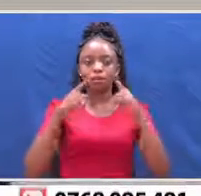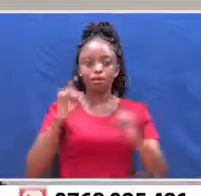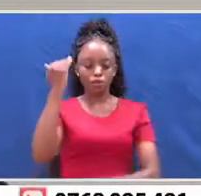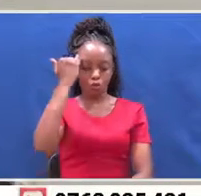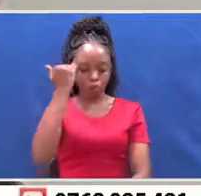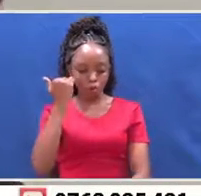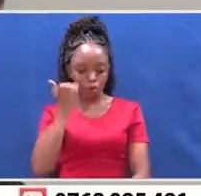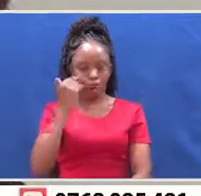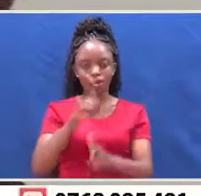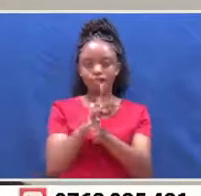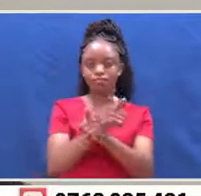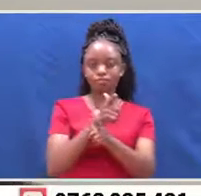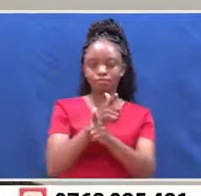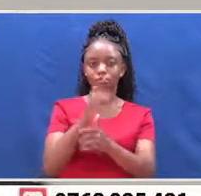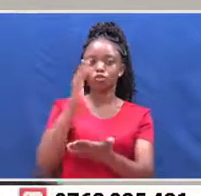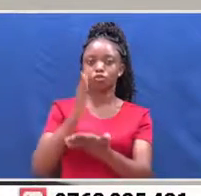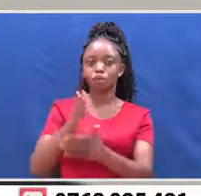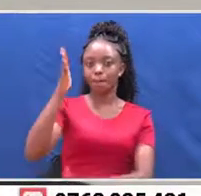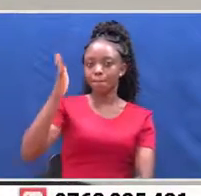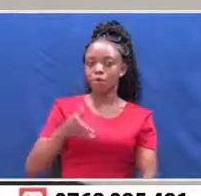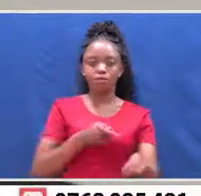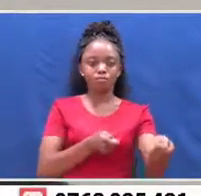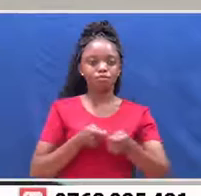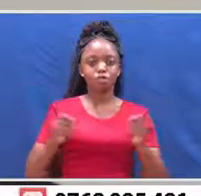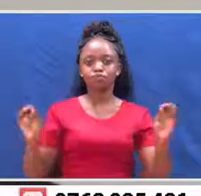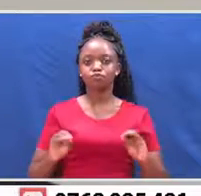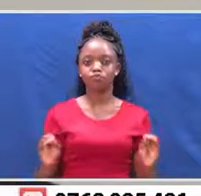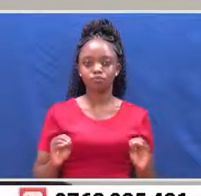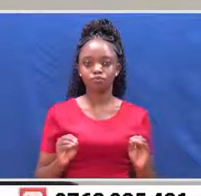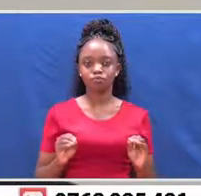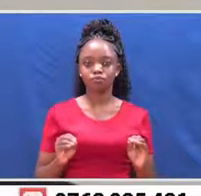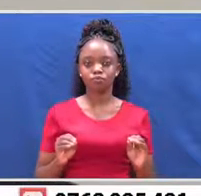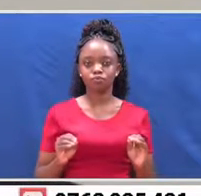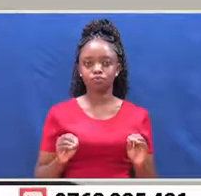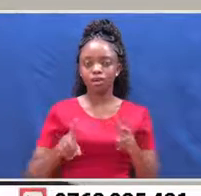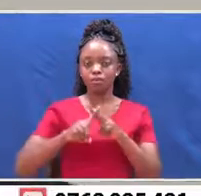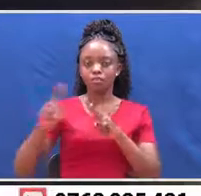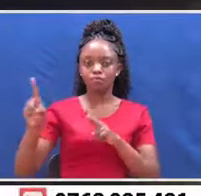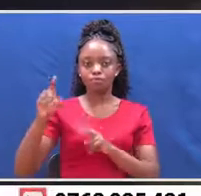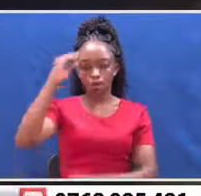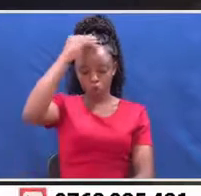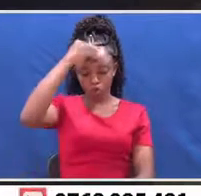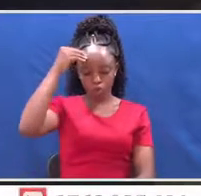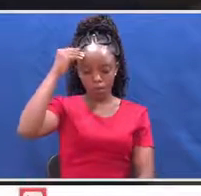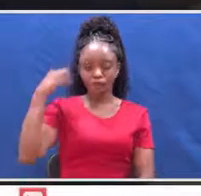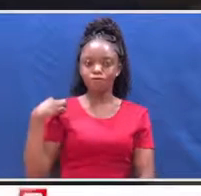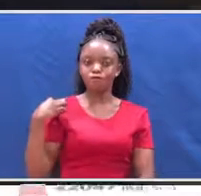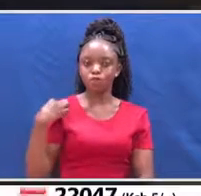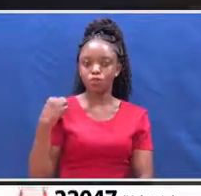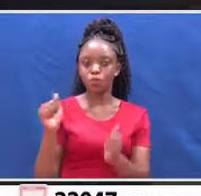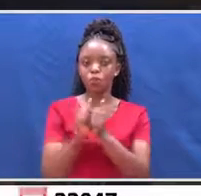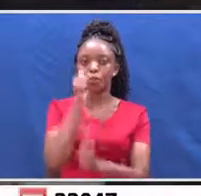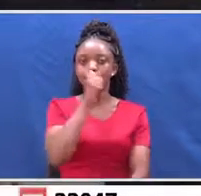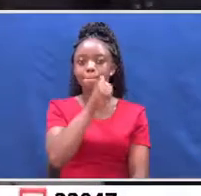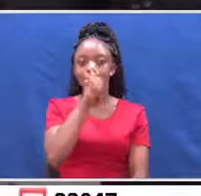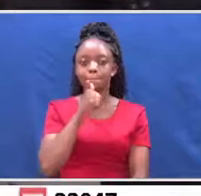the media that Rusesabagina was not kidnapped or extradited. He departed Dubai voluntarily by private jet, and when his